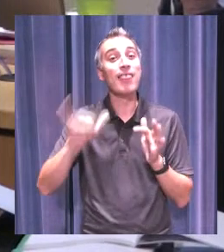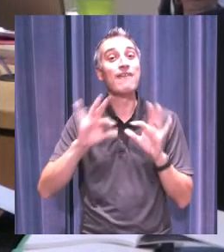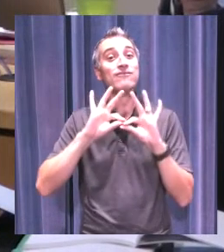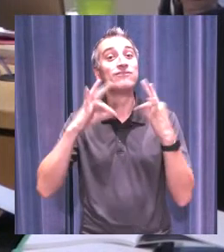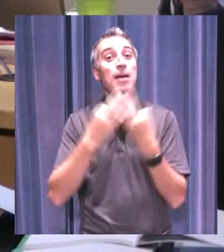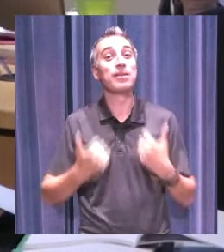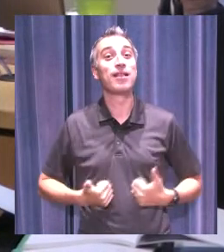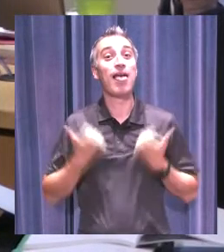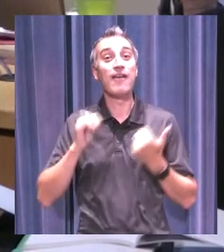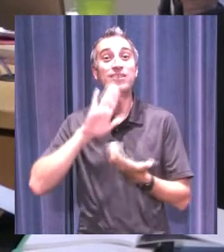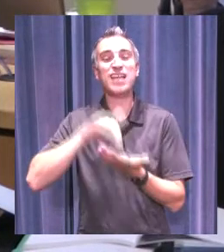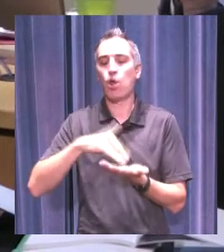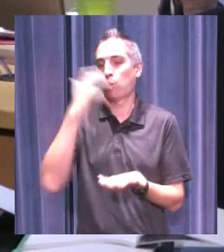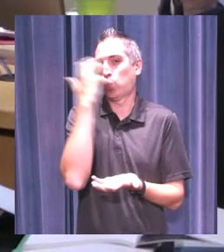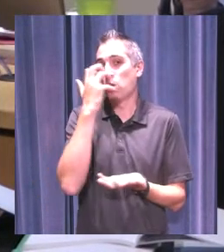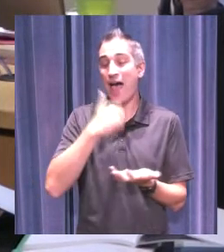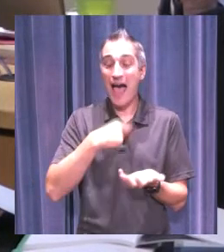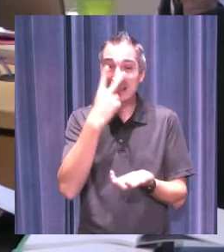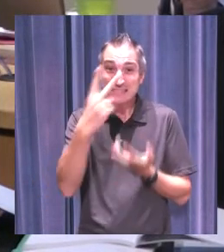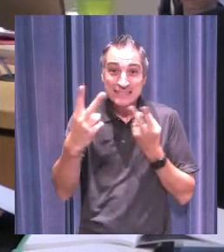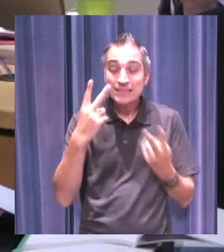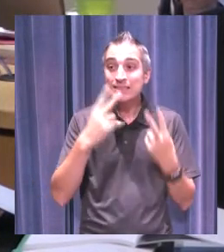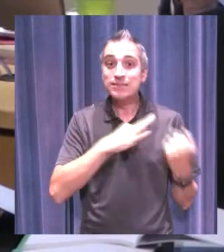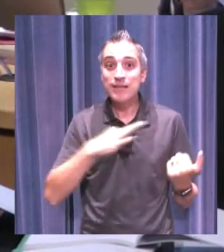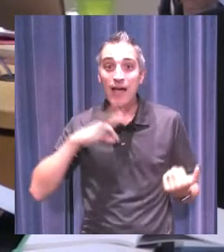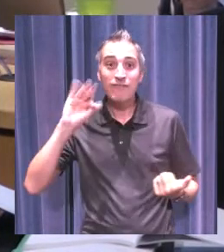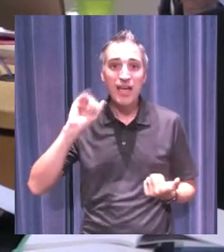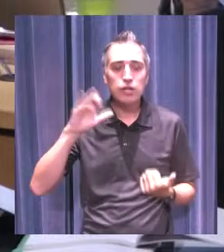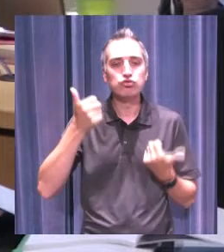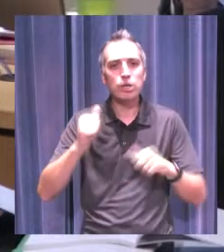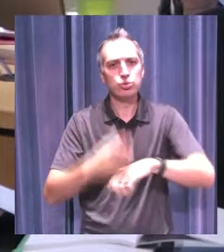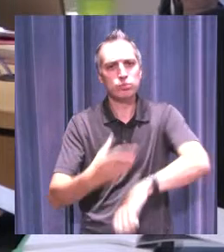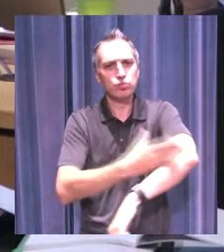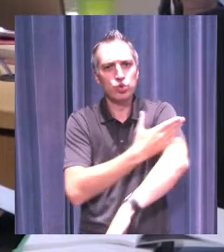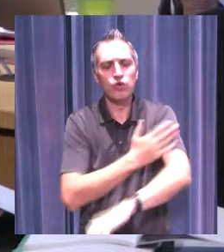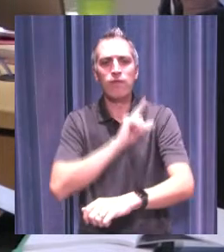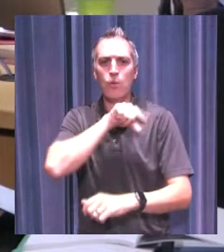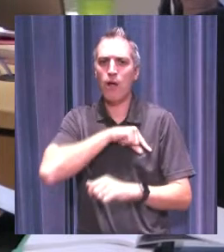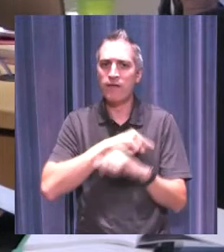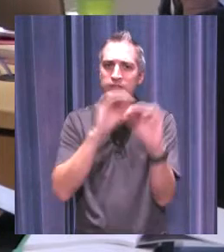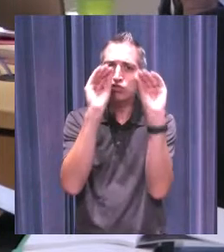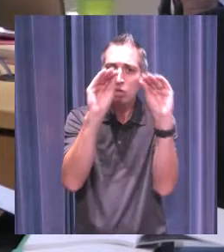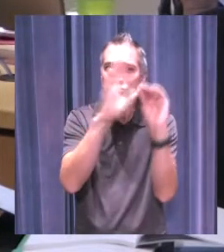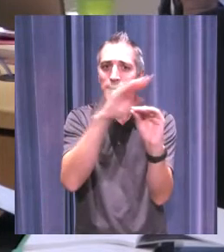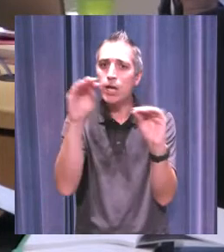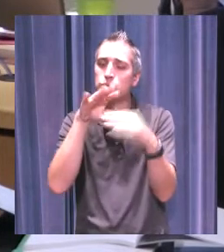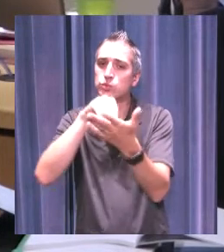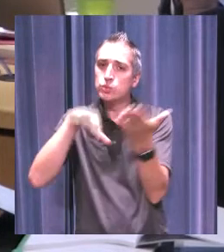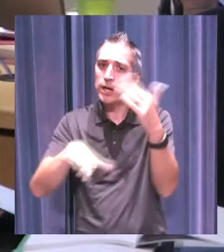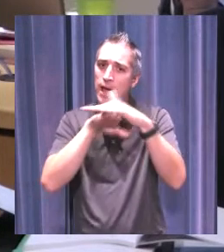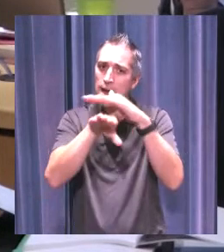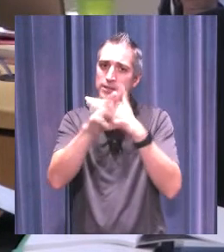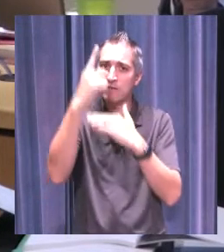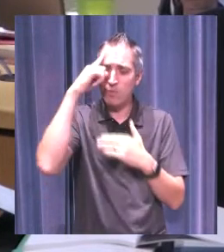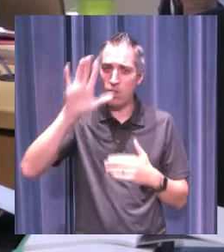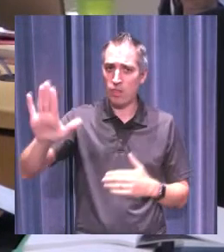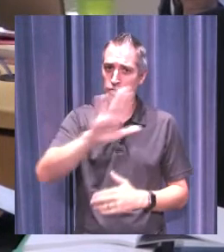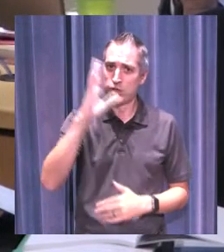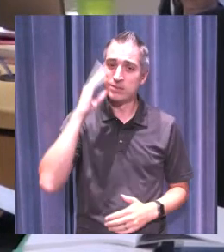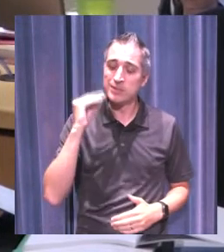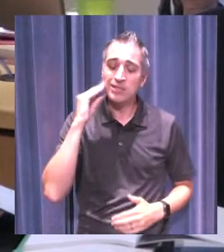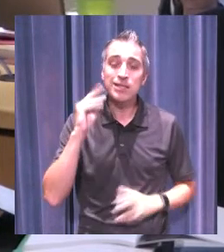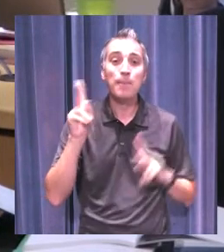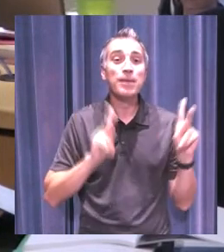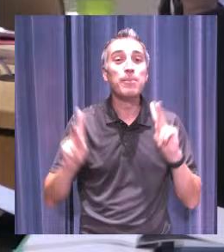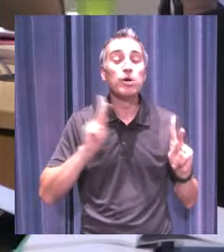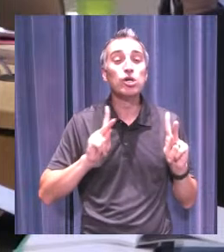remarkable. Every day I see faculty and staff work hard to improve the quality of instructions and student access and experience. The citizens